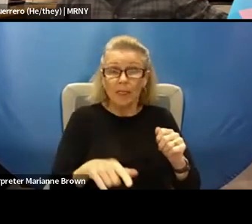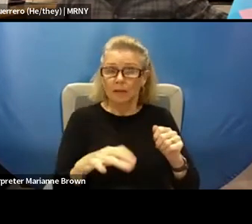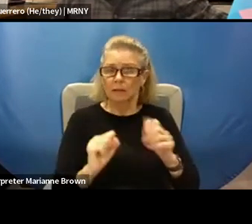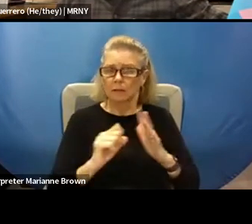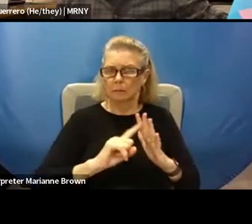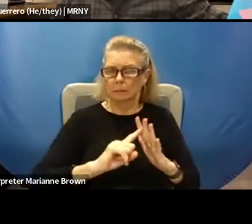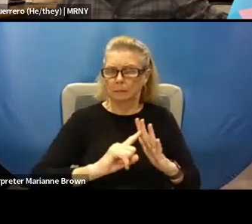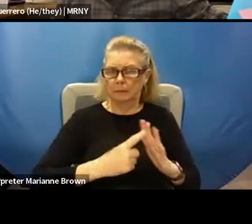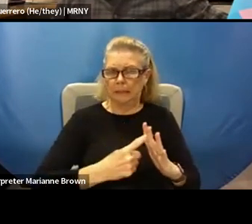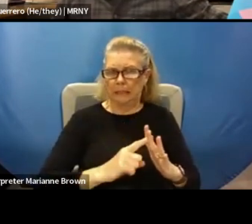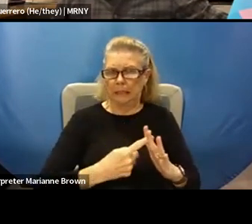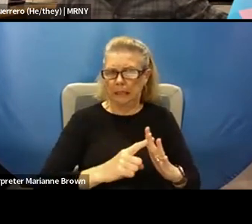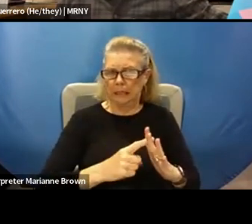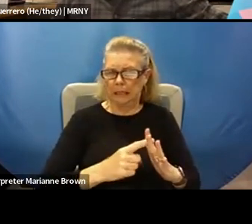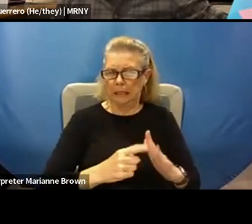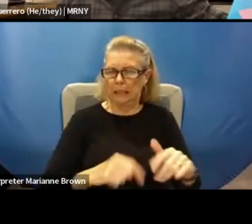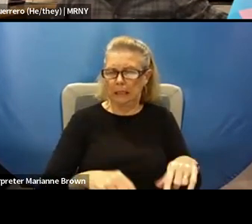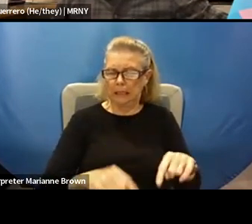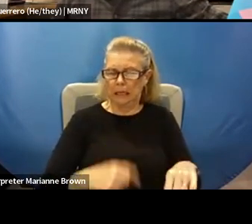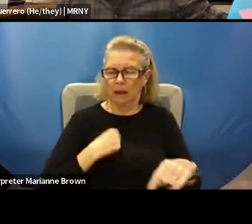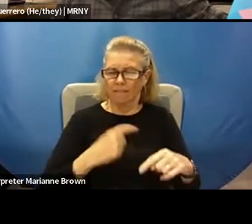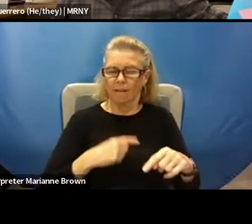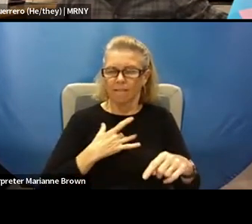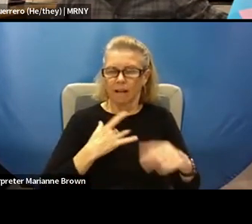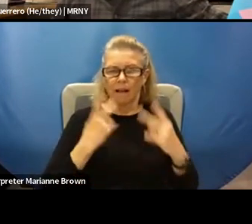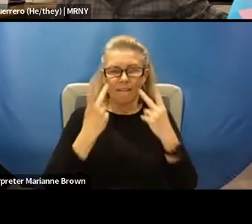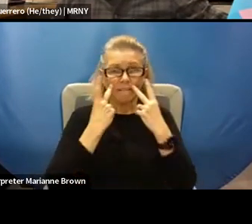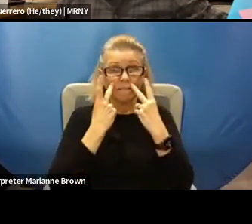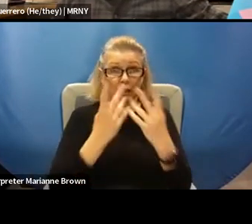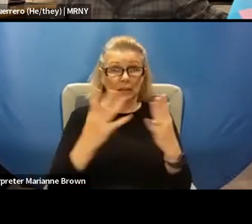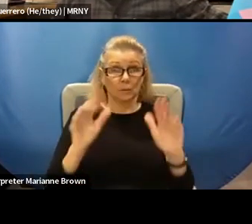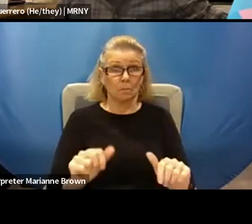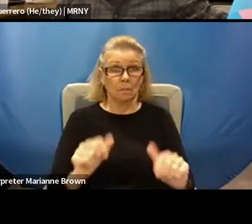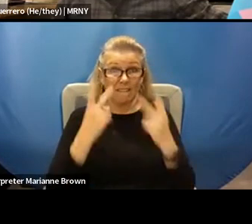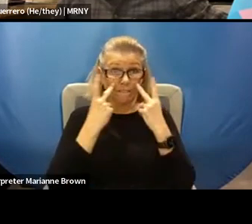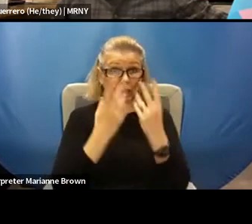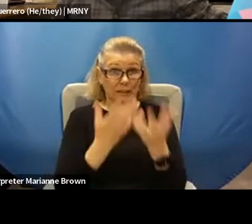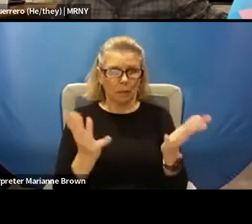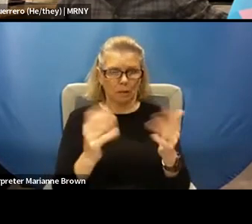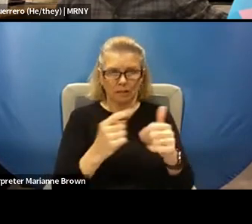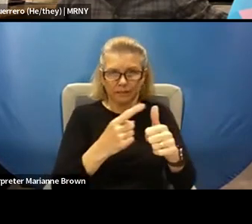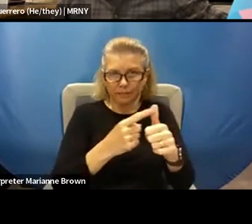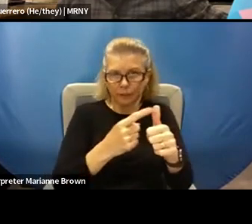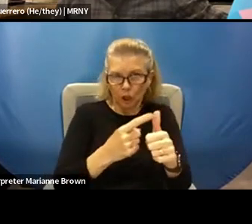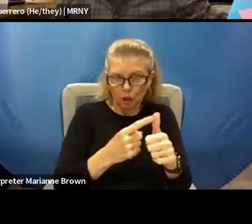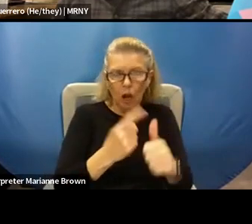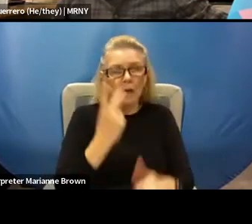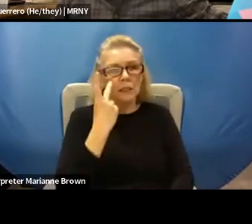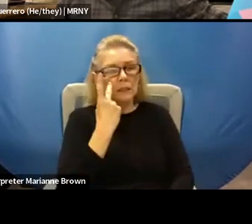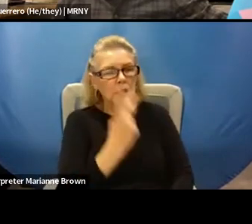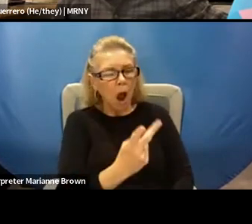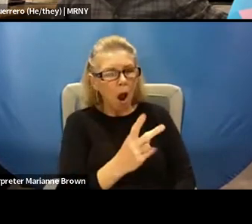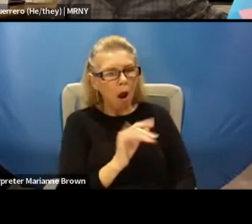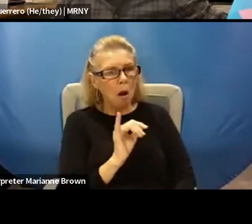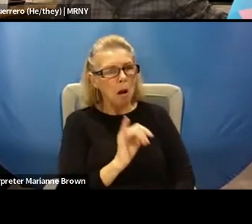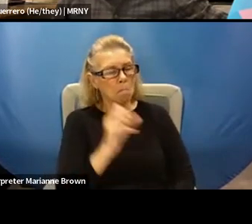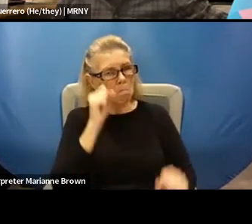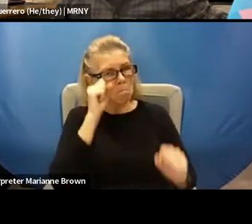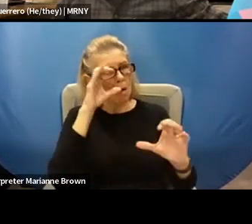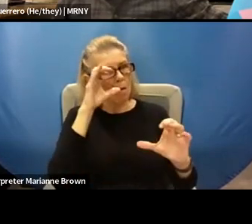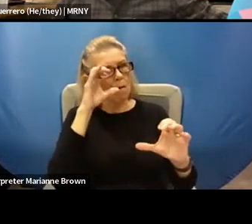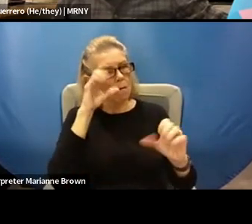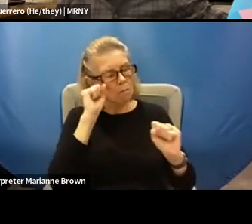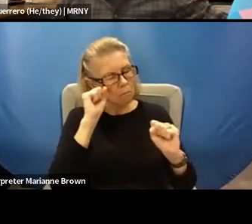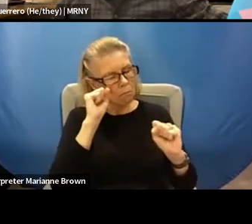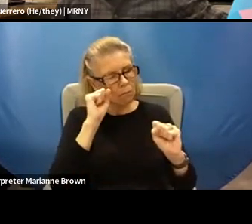beginning. Usually, I feel like visibility is always usually the first thing, right? We see when we open our eyes, and when you see